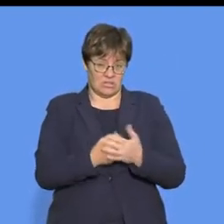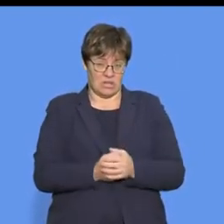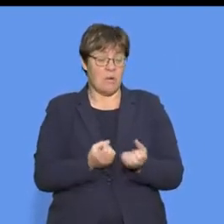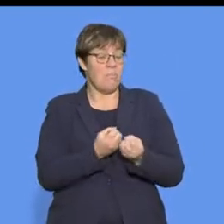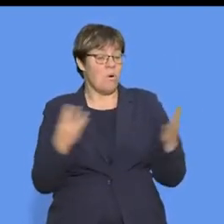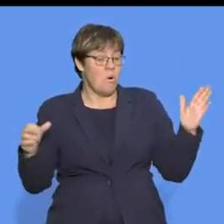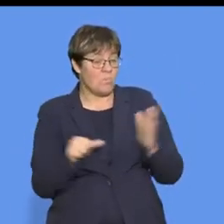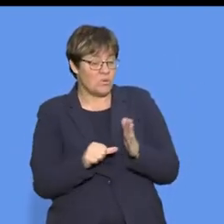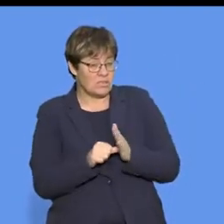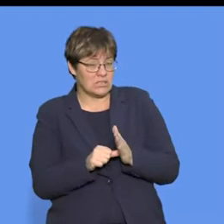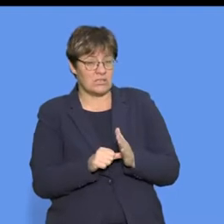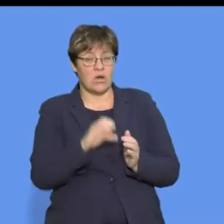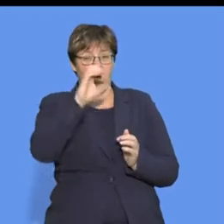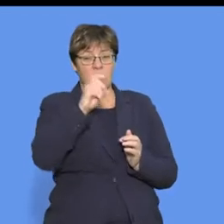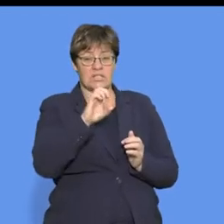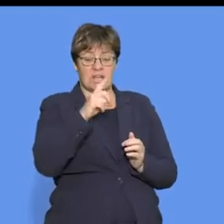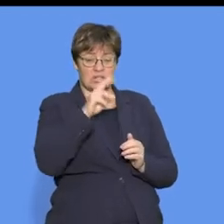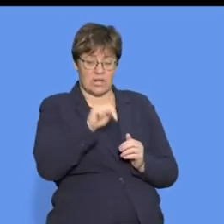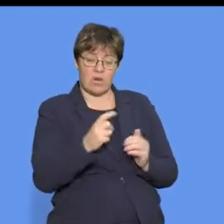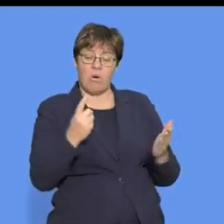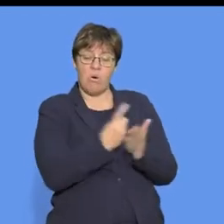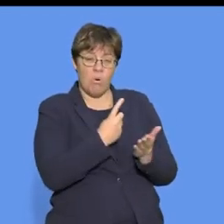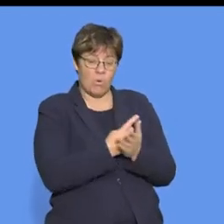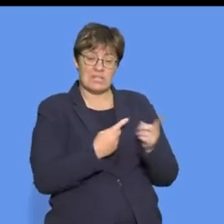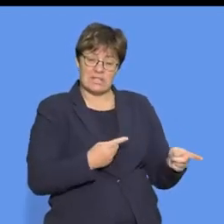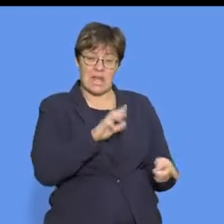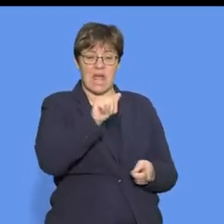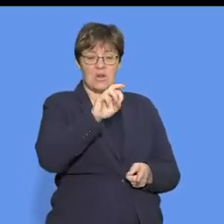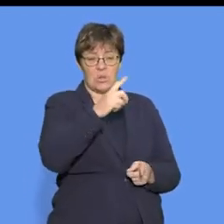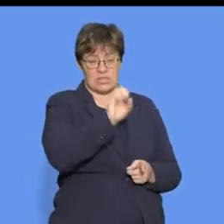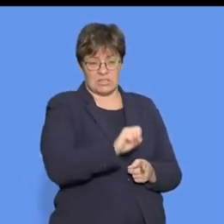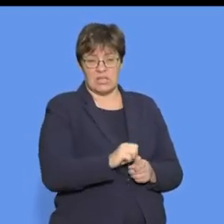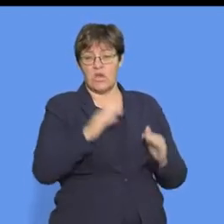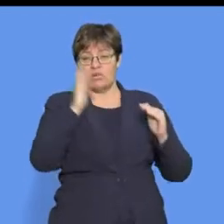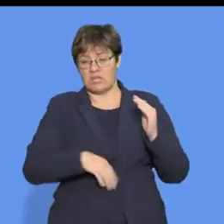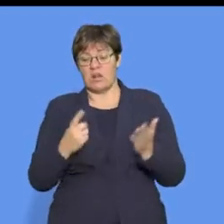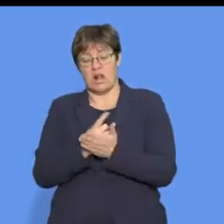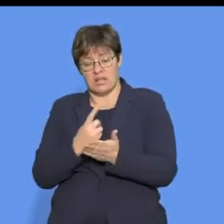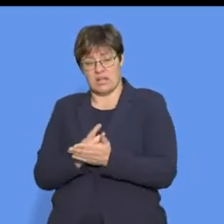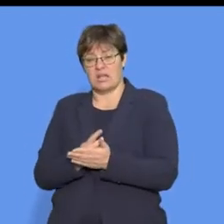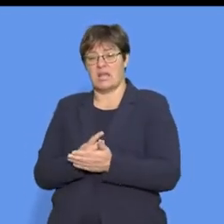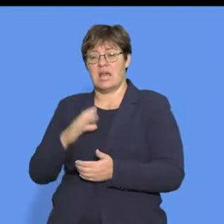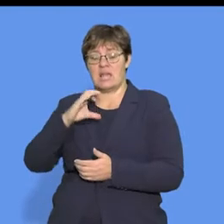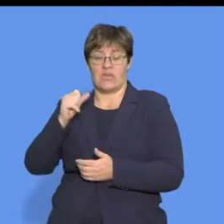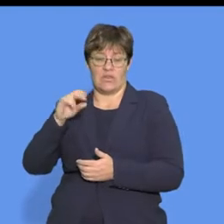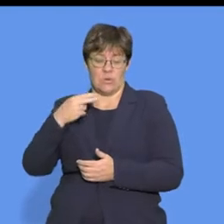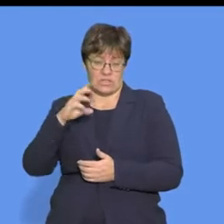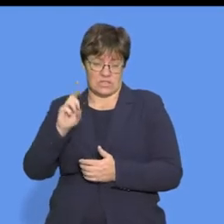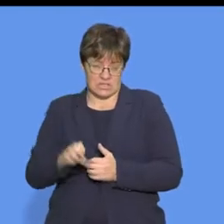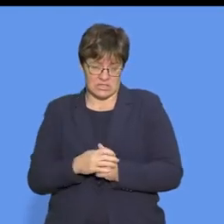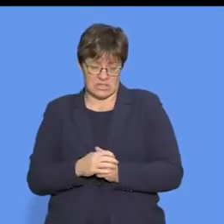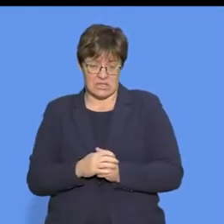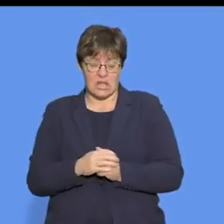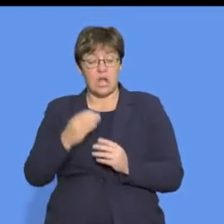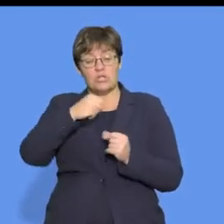electrical potential. Most important, oxidation is always at the anode, reduction always at the cathode.